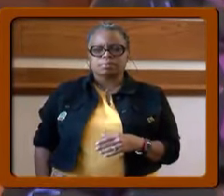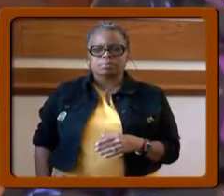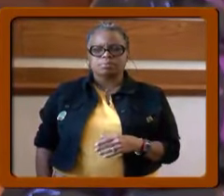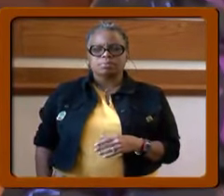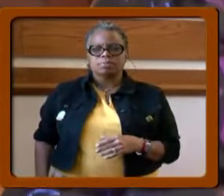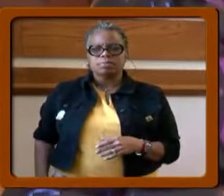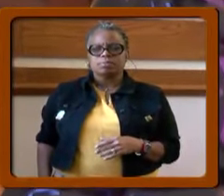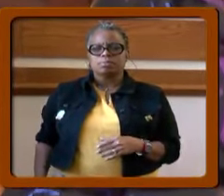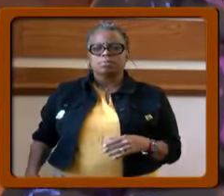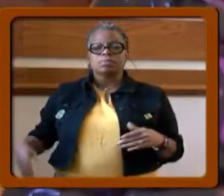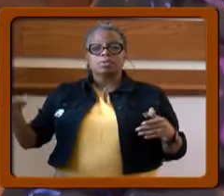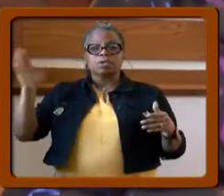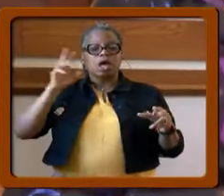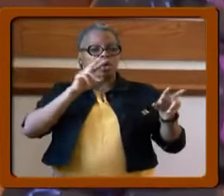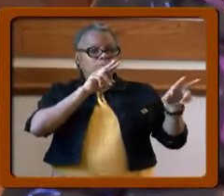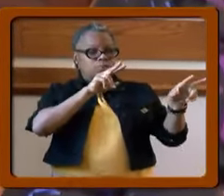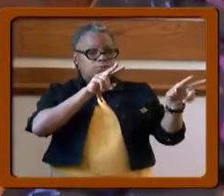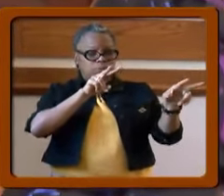God has kept count